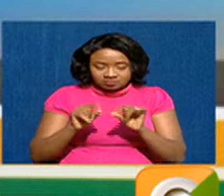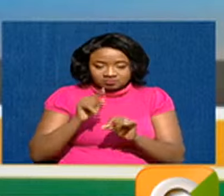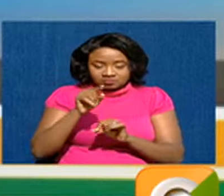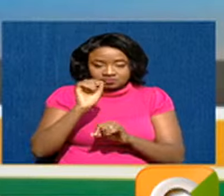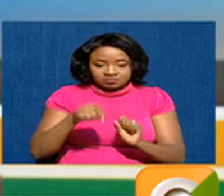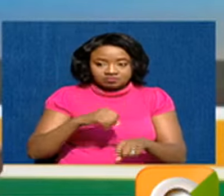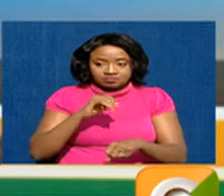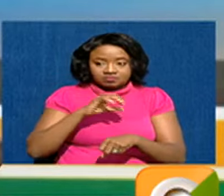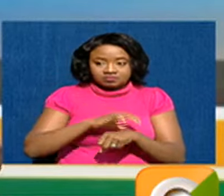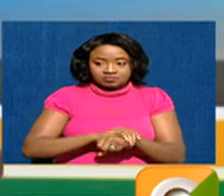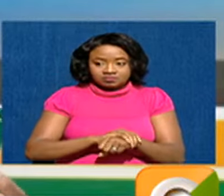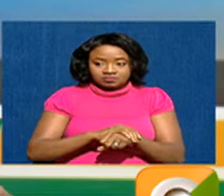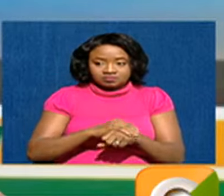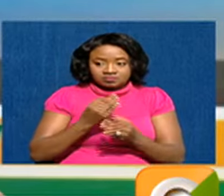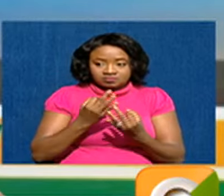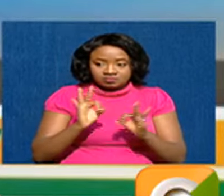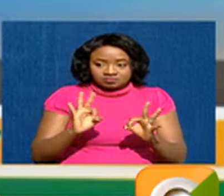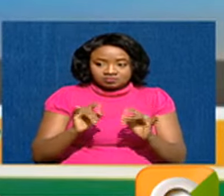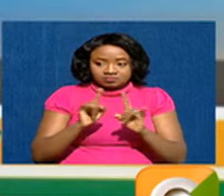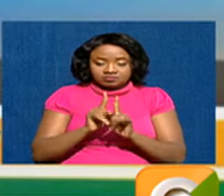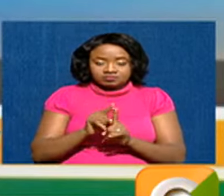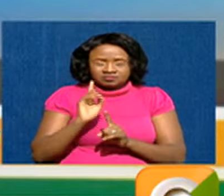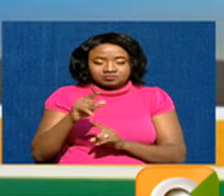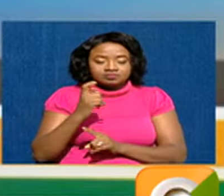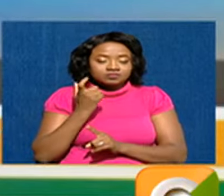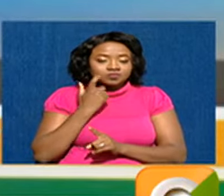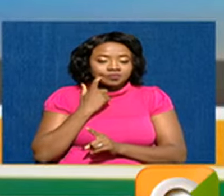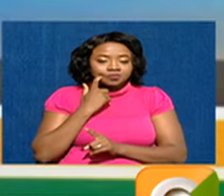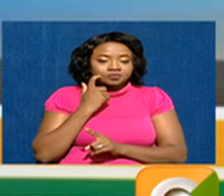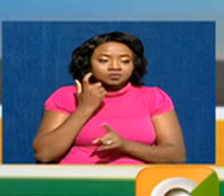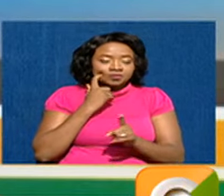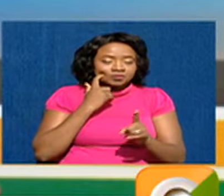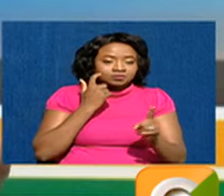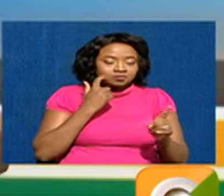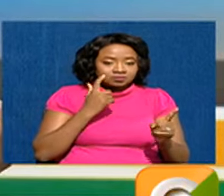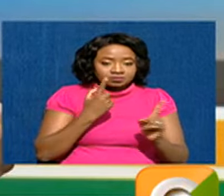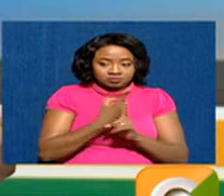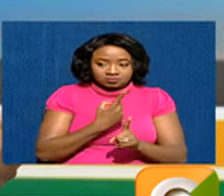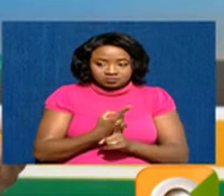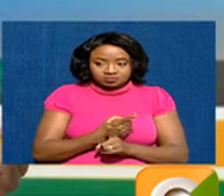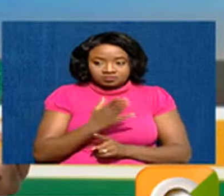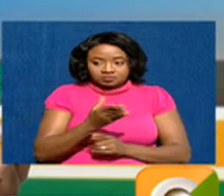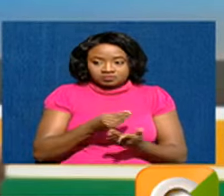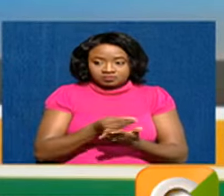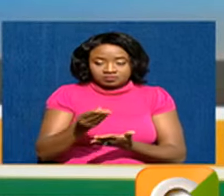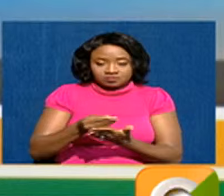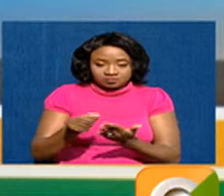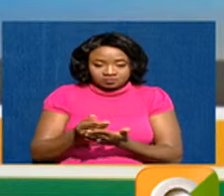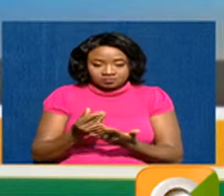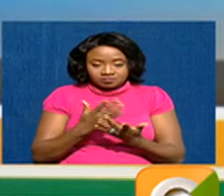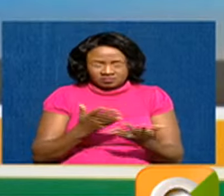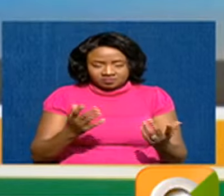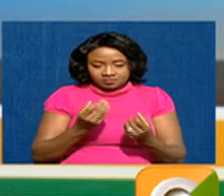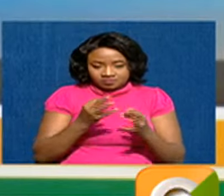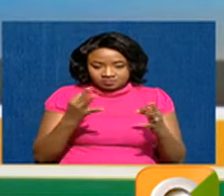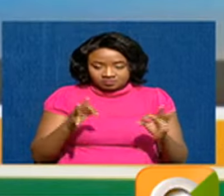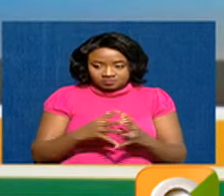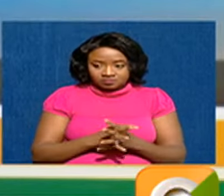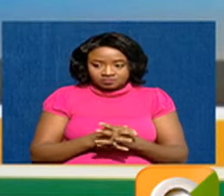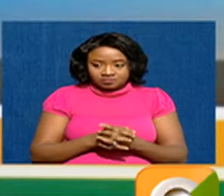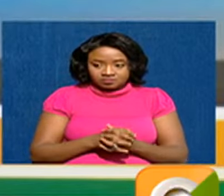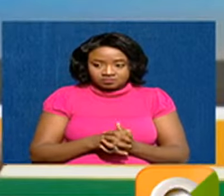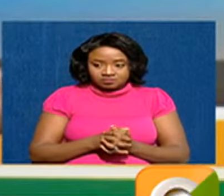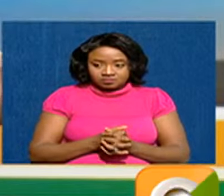free, agro vet's items like animal feeds. They can also get food stuff like